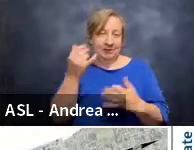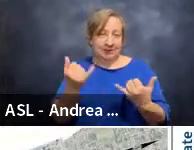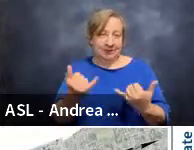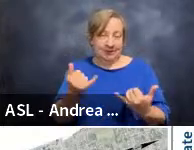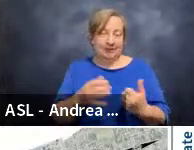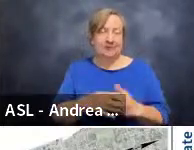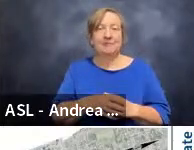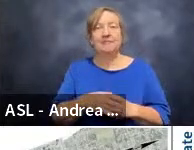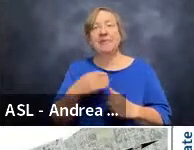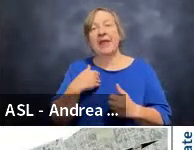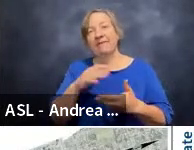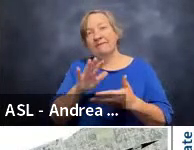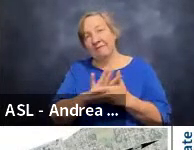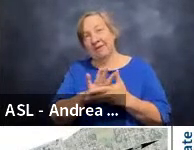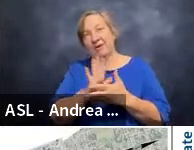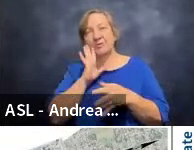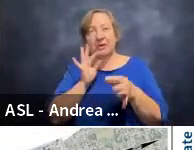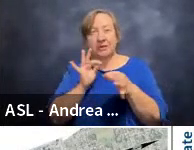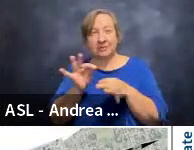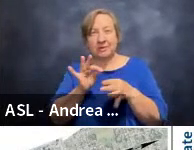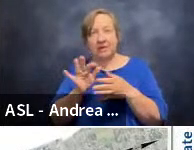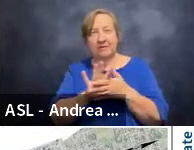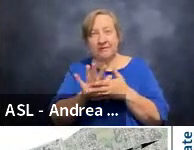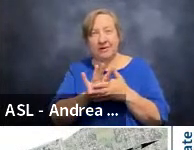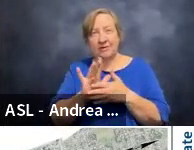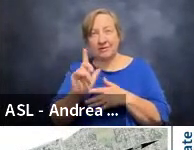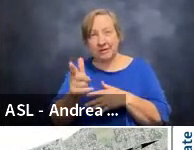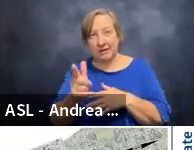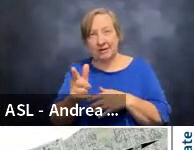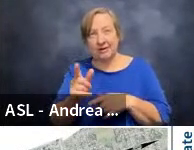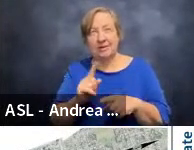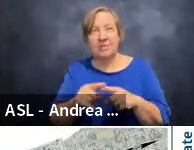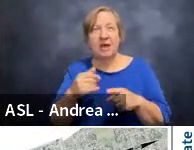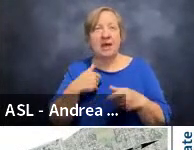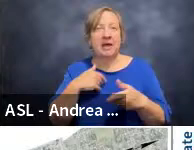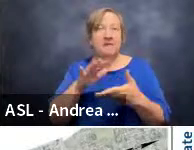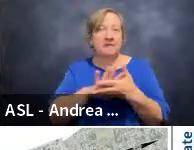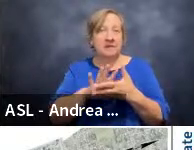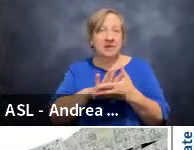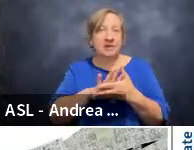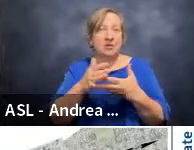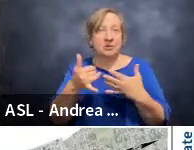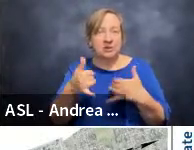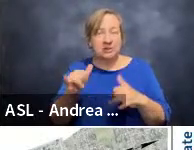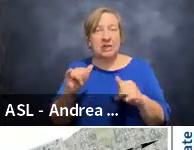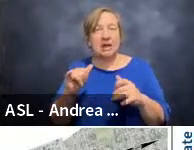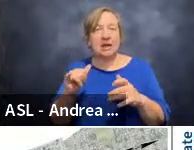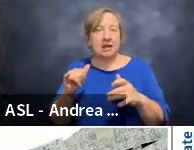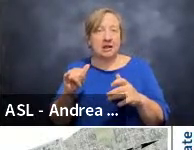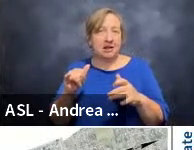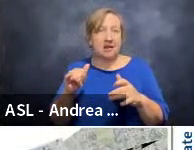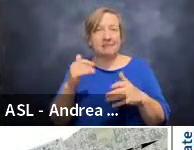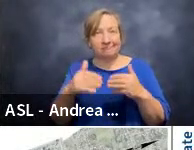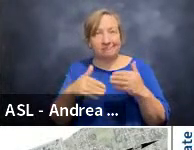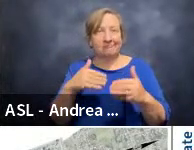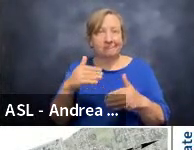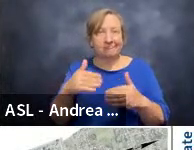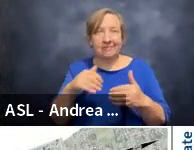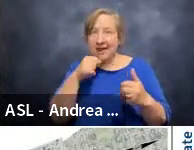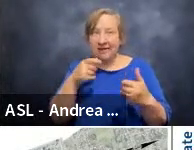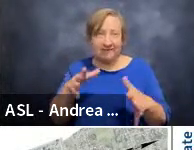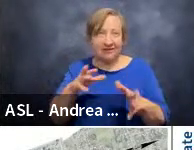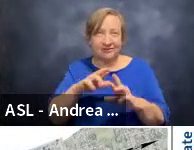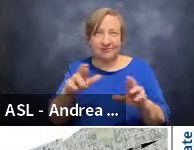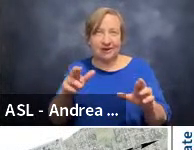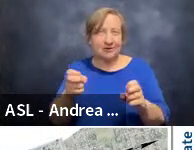There are videos, I'll talk about the videos in a second in a little bit more detail, but there are videos that are still finishing production. They're not quite ready to be posted